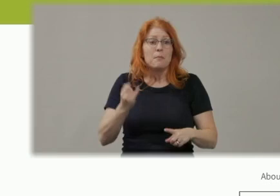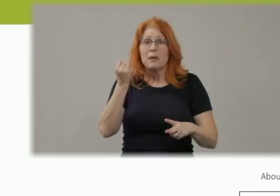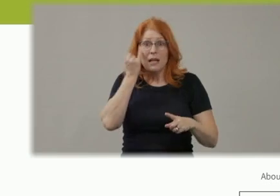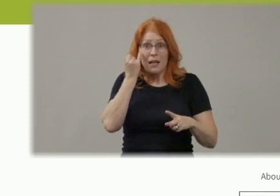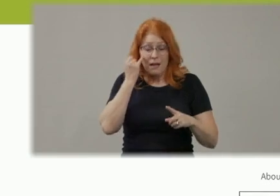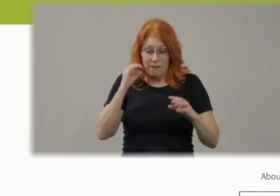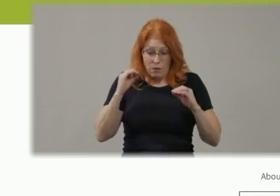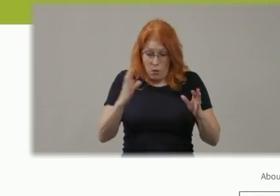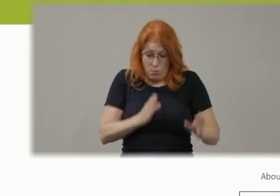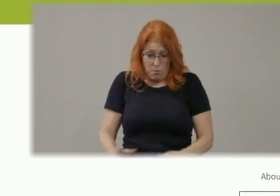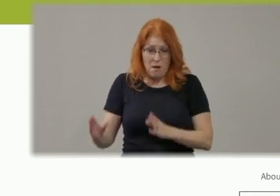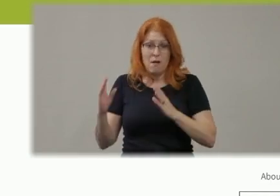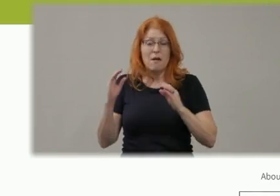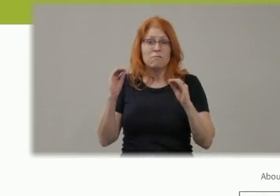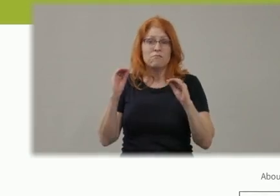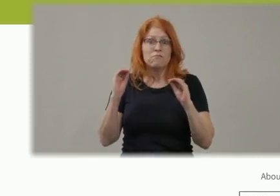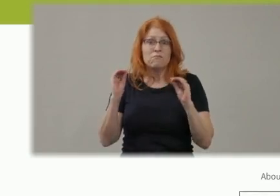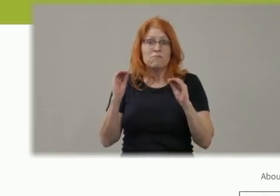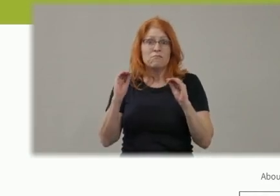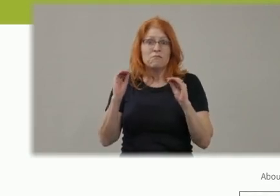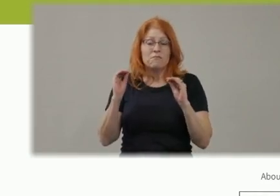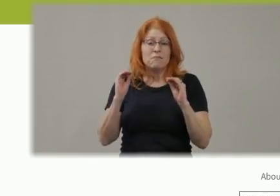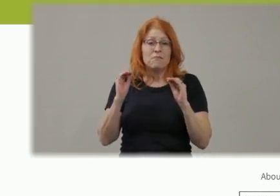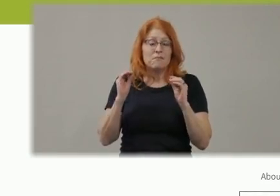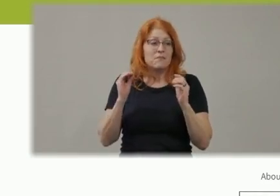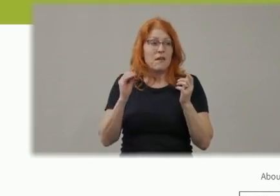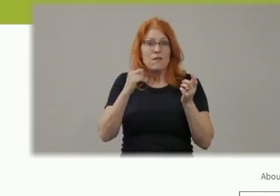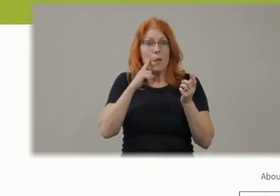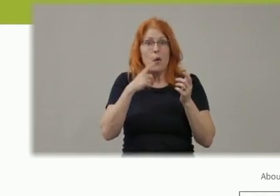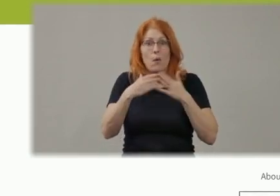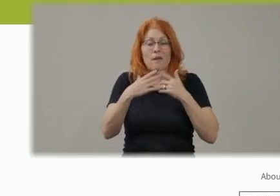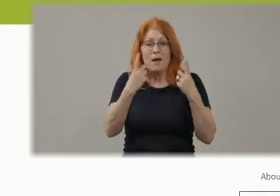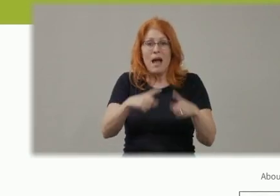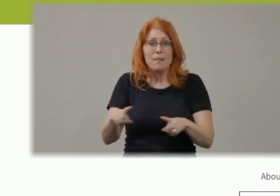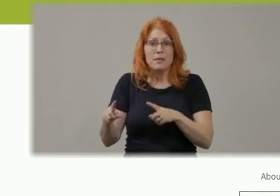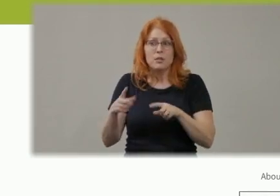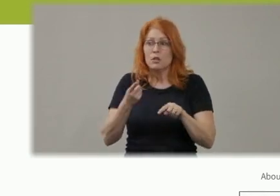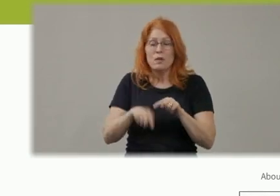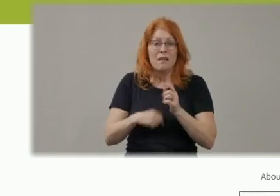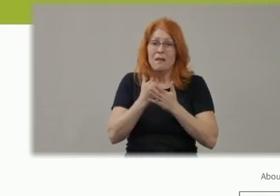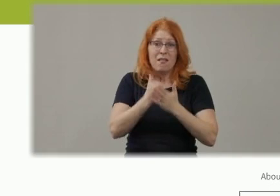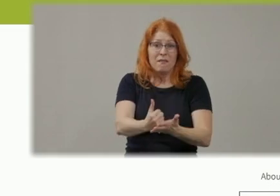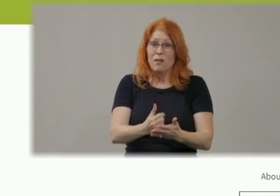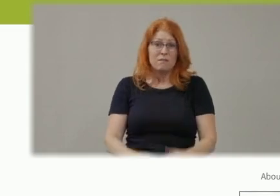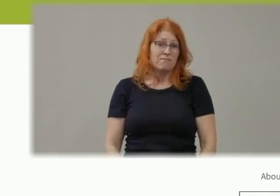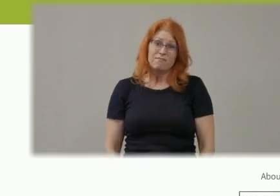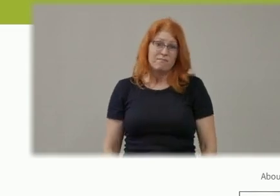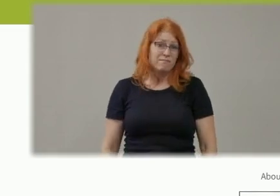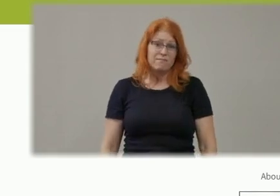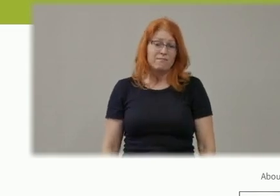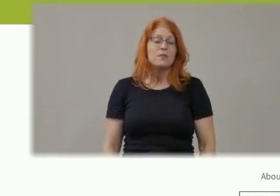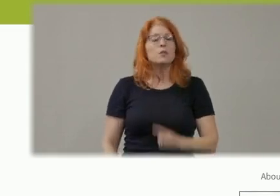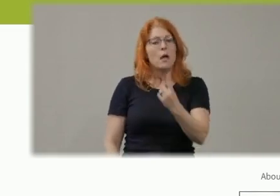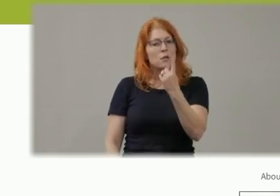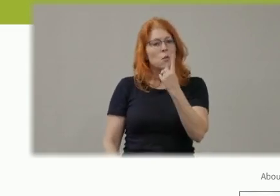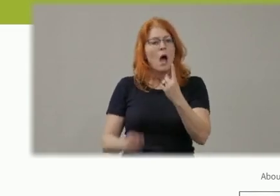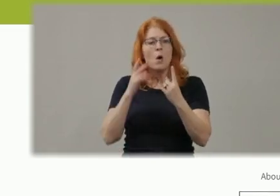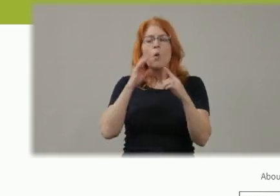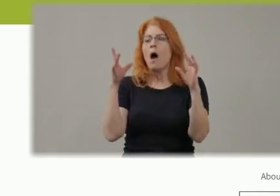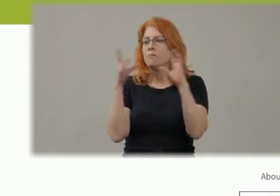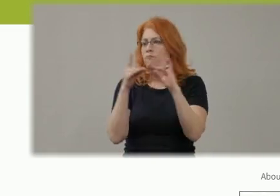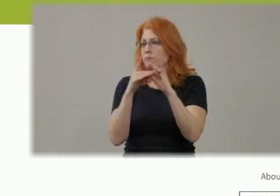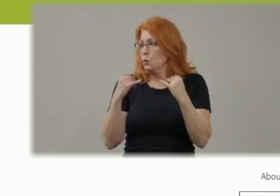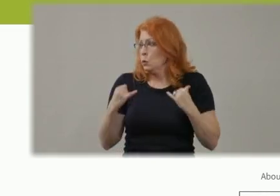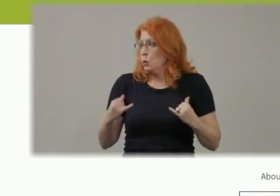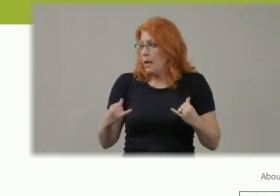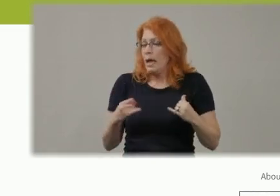have preparedness strategies for things, you can't be helpful. And so it's one thing I want to talk to you guys about today